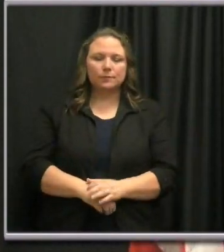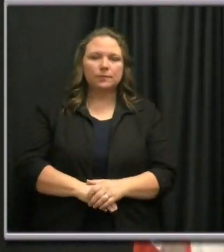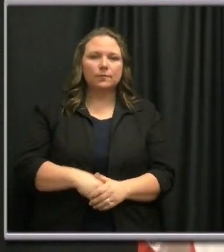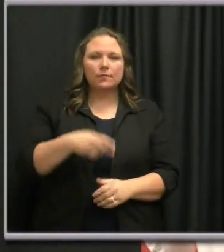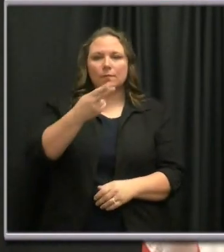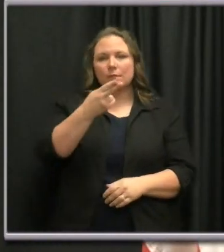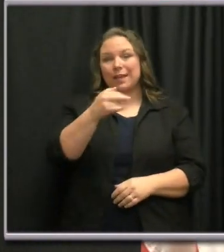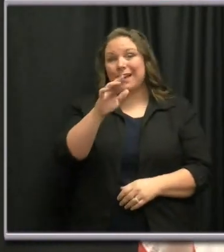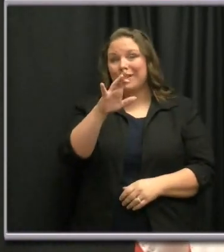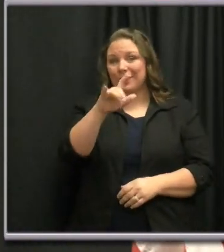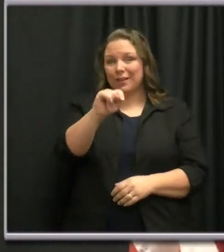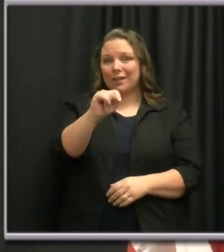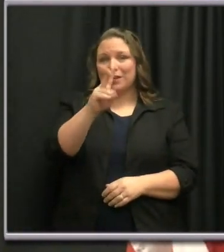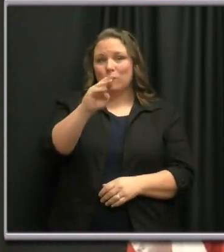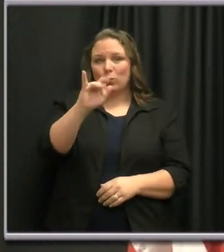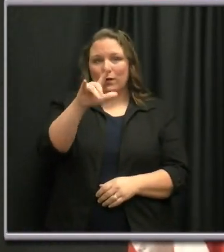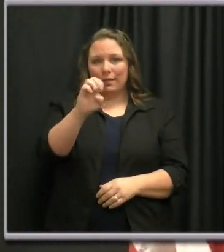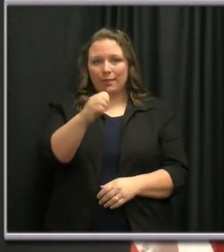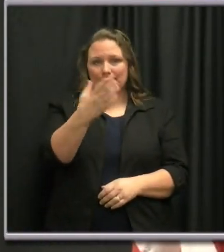Harriet Wallace, you're in the air.